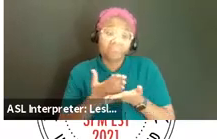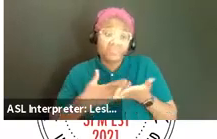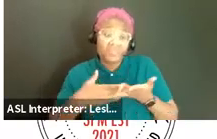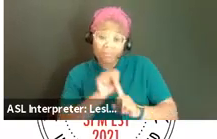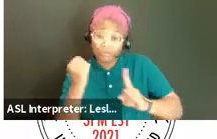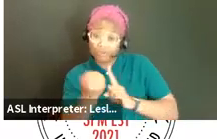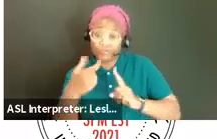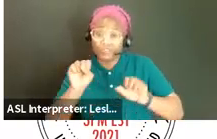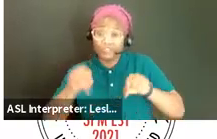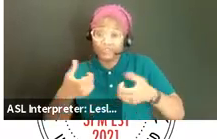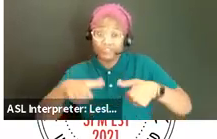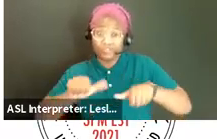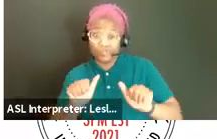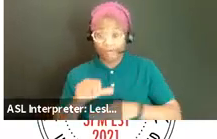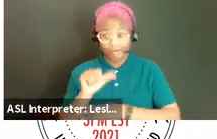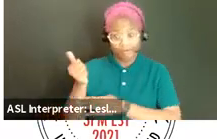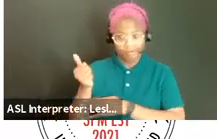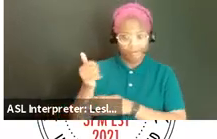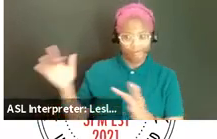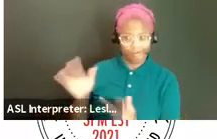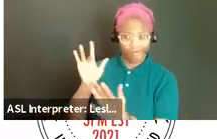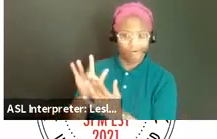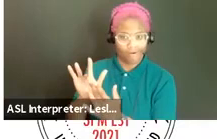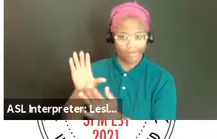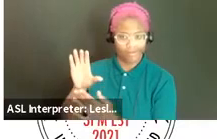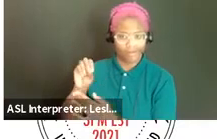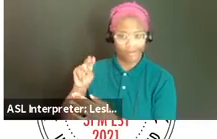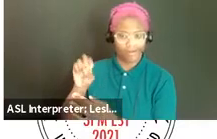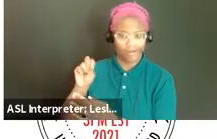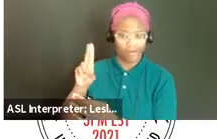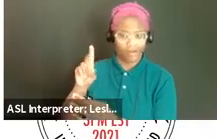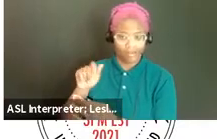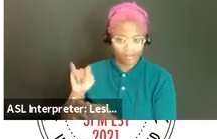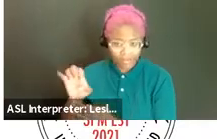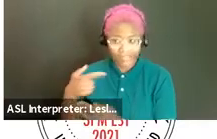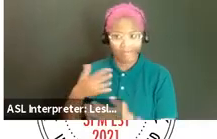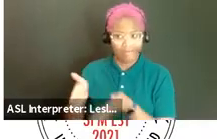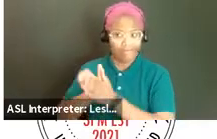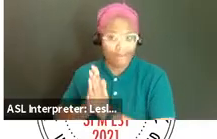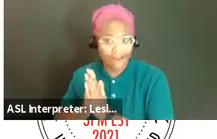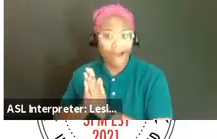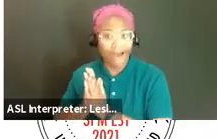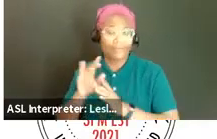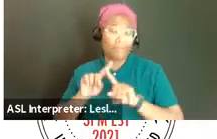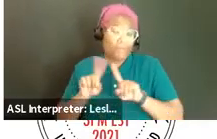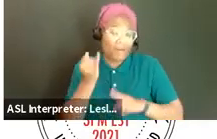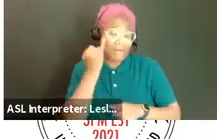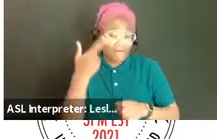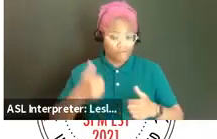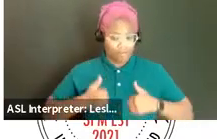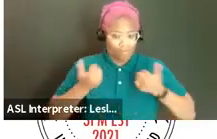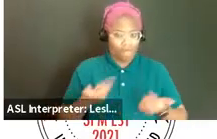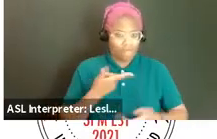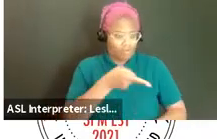another consulate, but even that's difficult right now, because if you're in a country that only has one consulate, you're gonna be out of luck there. So I